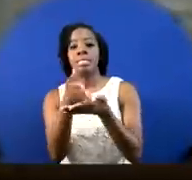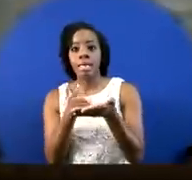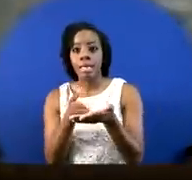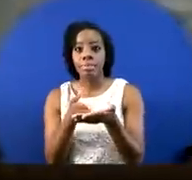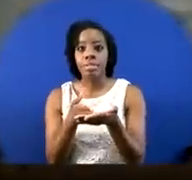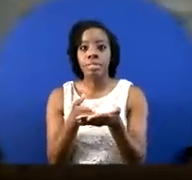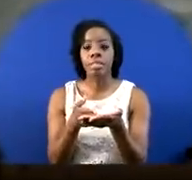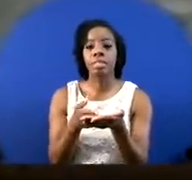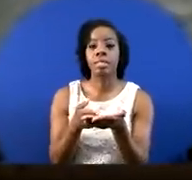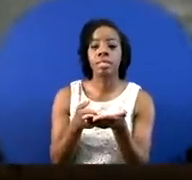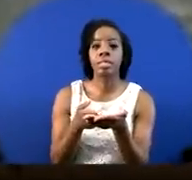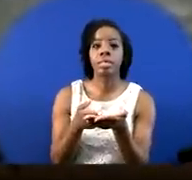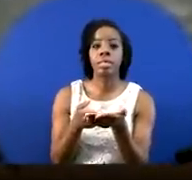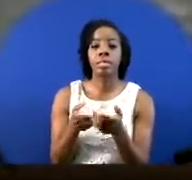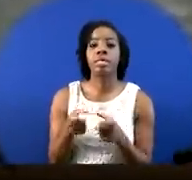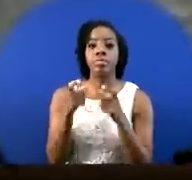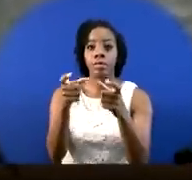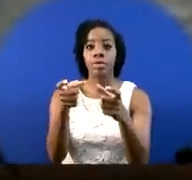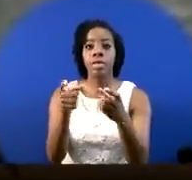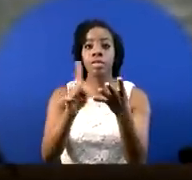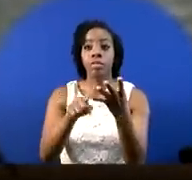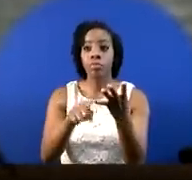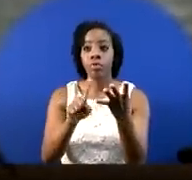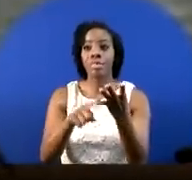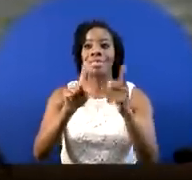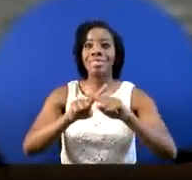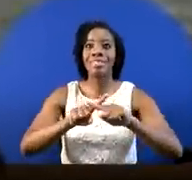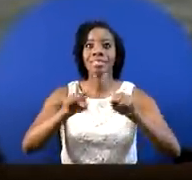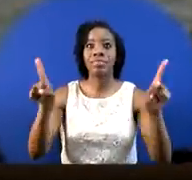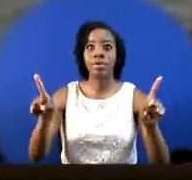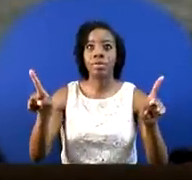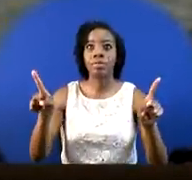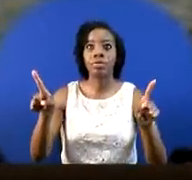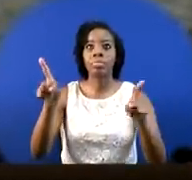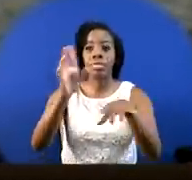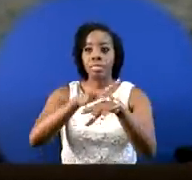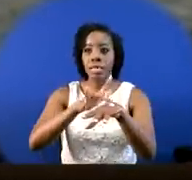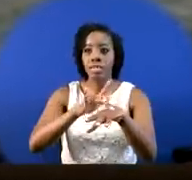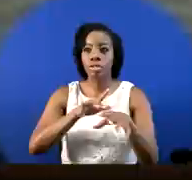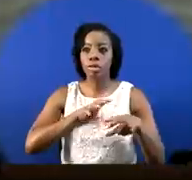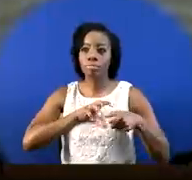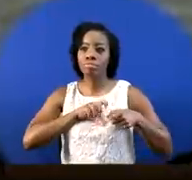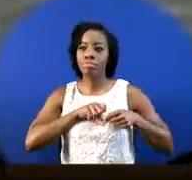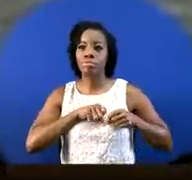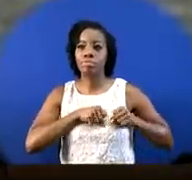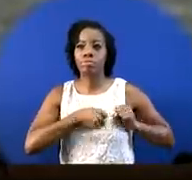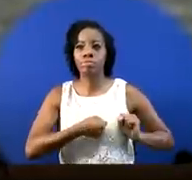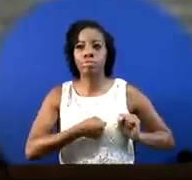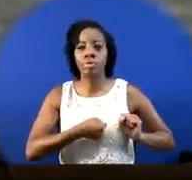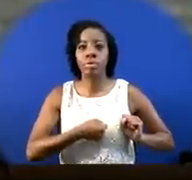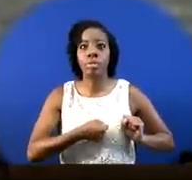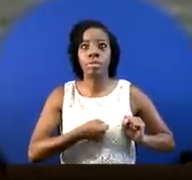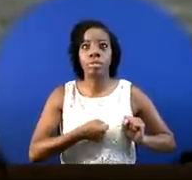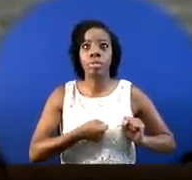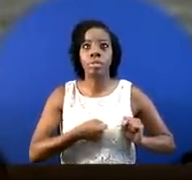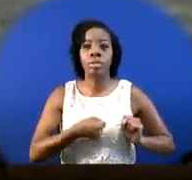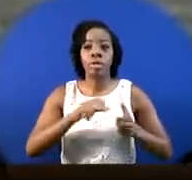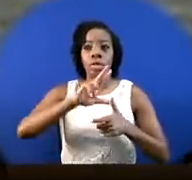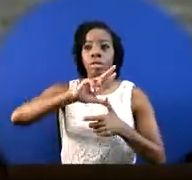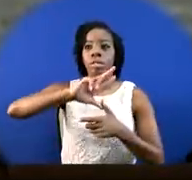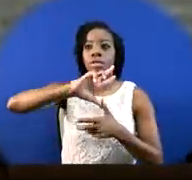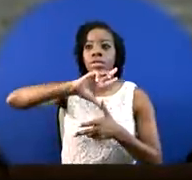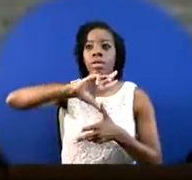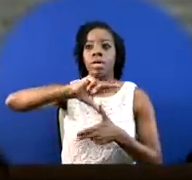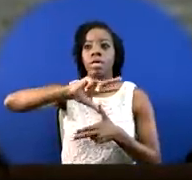is a bit different. We've been touched, heartbroken even, by the tornadoes that have